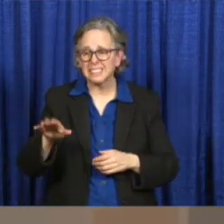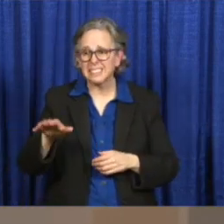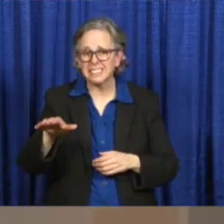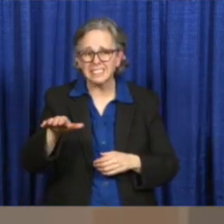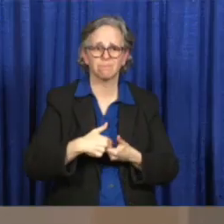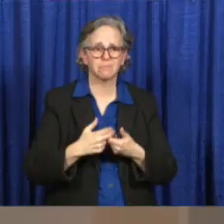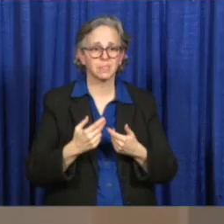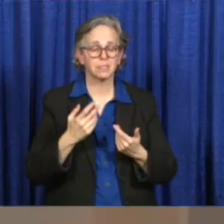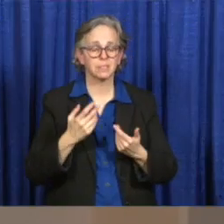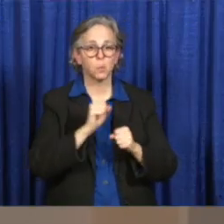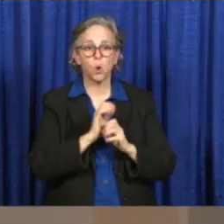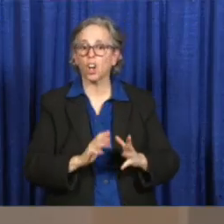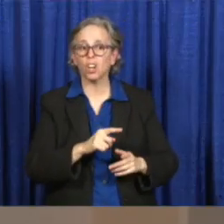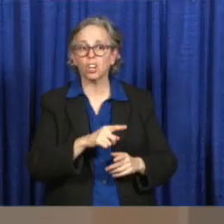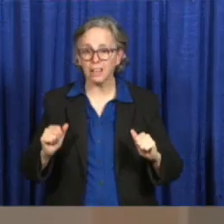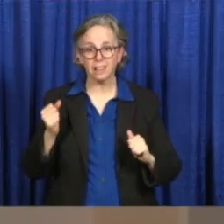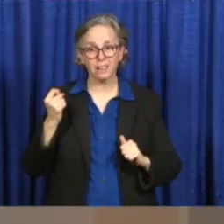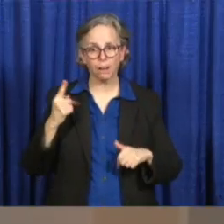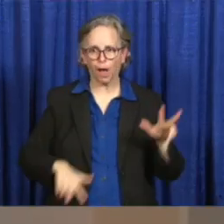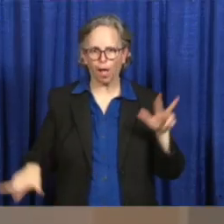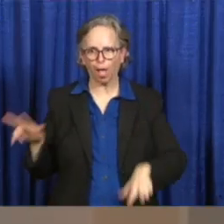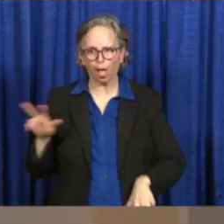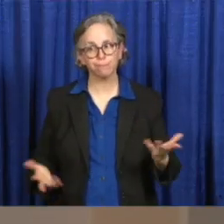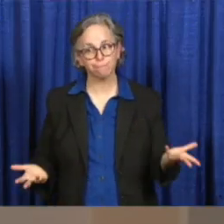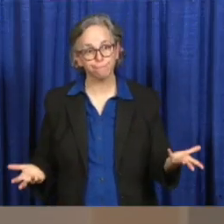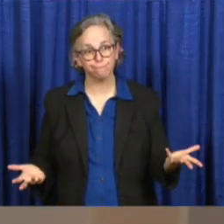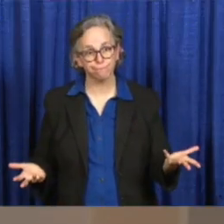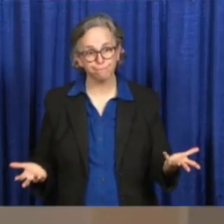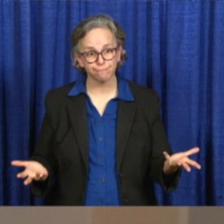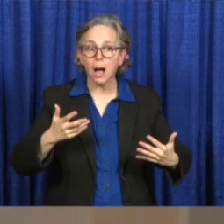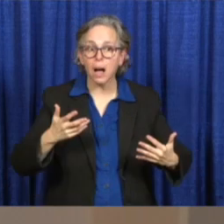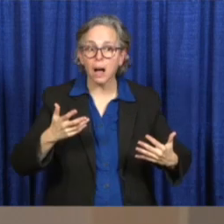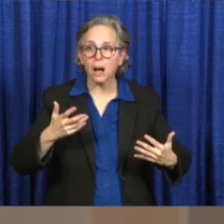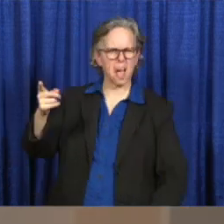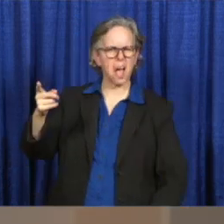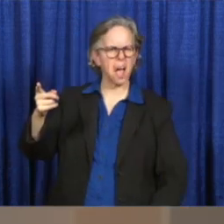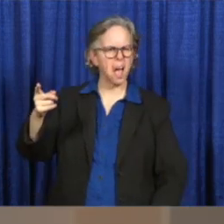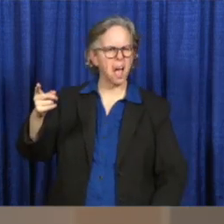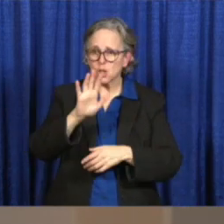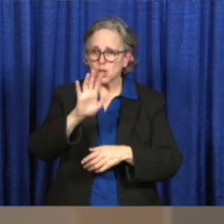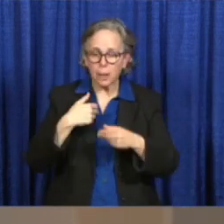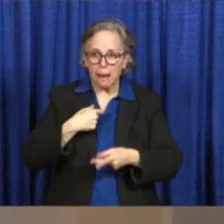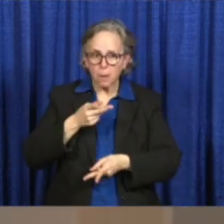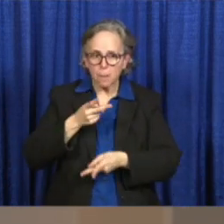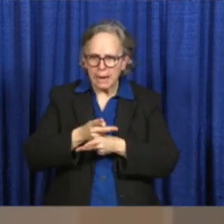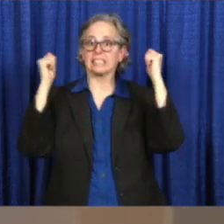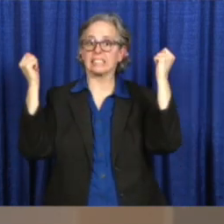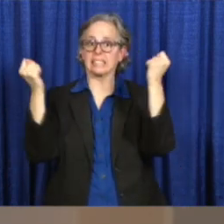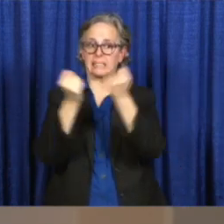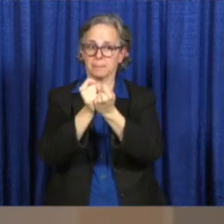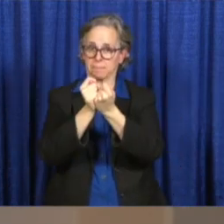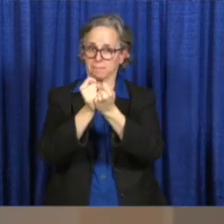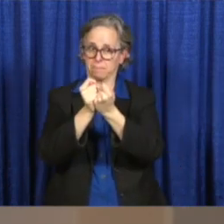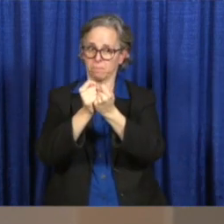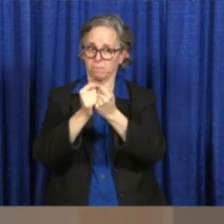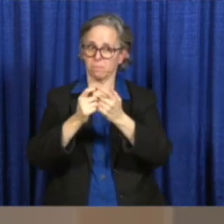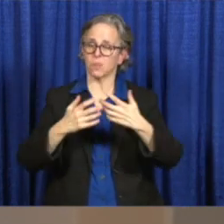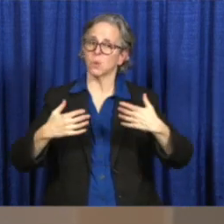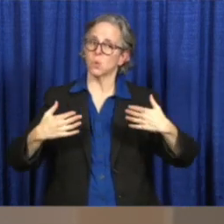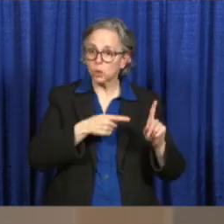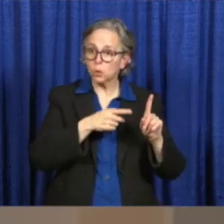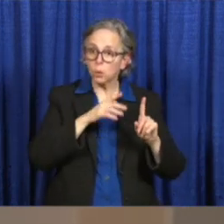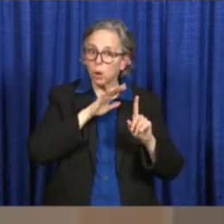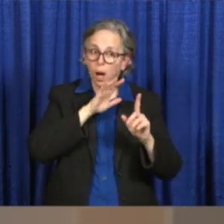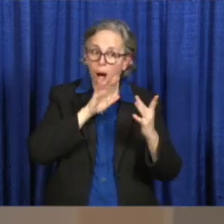in many we're of complaints, as you said, we're 6% of them in that those top 10 list things that